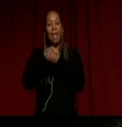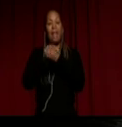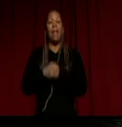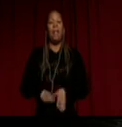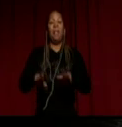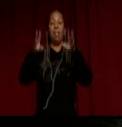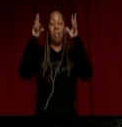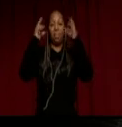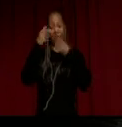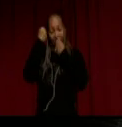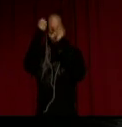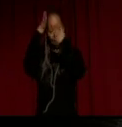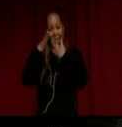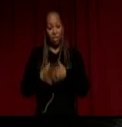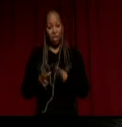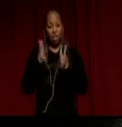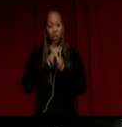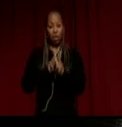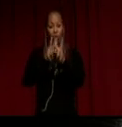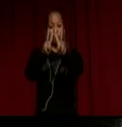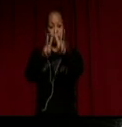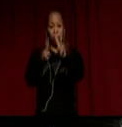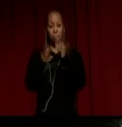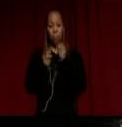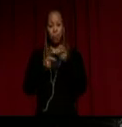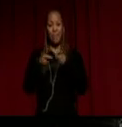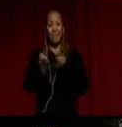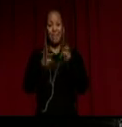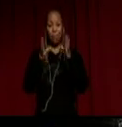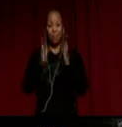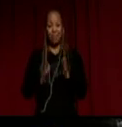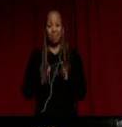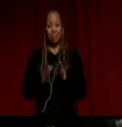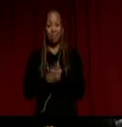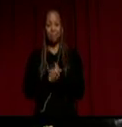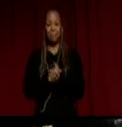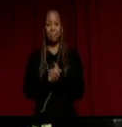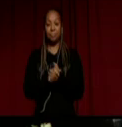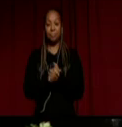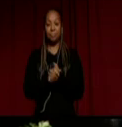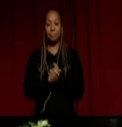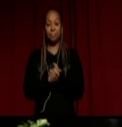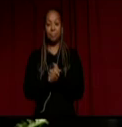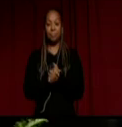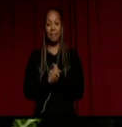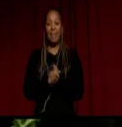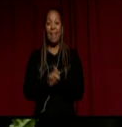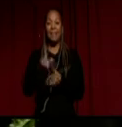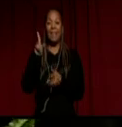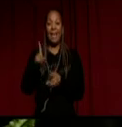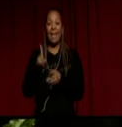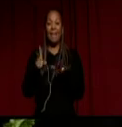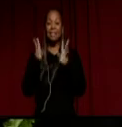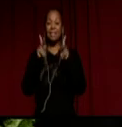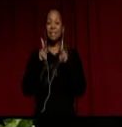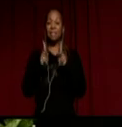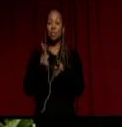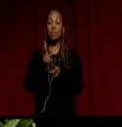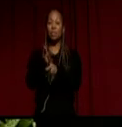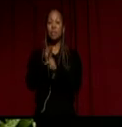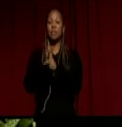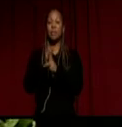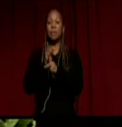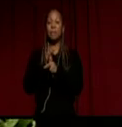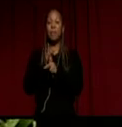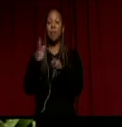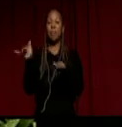directors, mm-hmm. people who had to embalm the decedents, mm-hmm. they still had to maintain the same precaution they